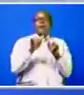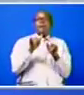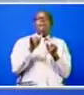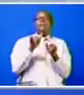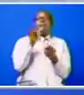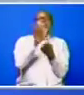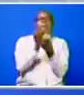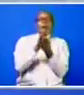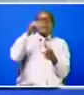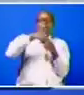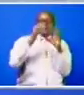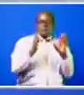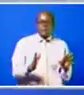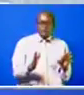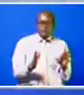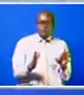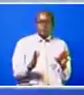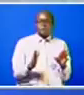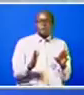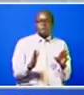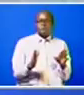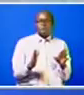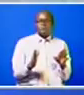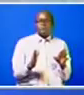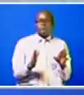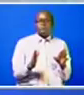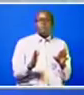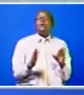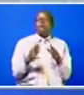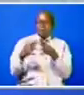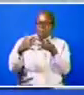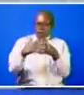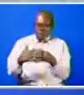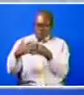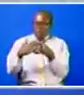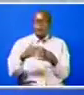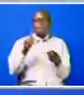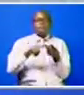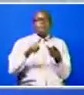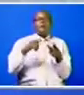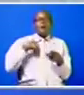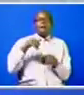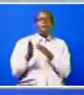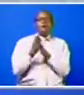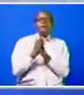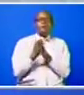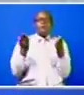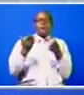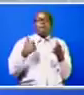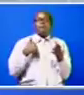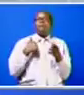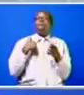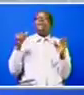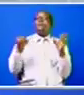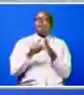investors in San Francisco, in the US, and we even heard Wednesday's story. He had a lot of